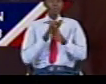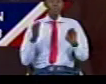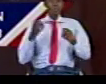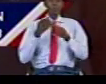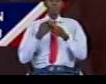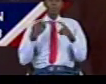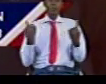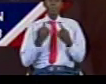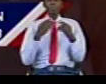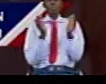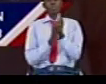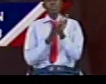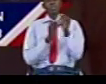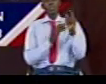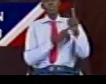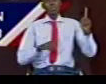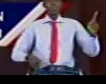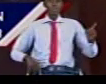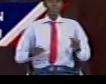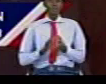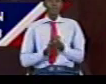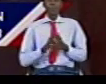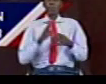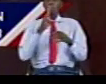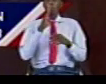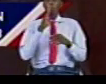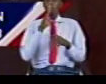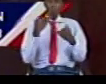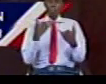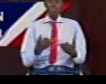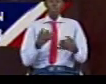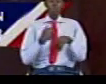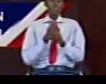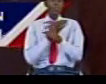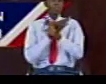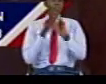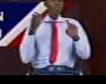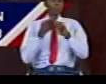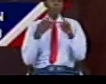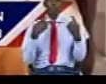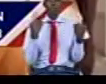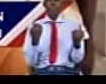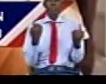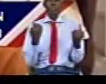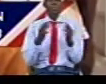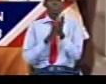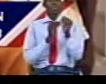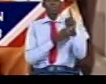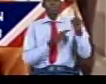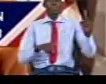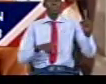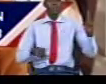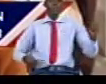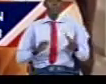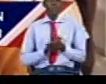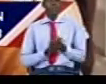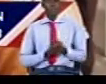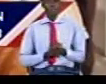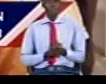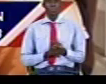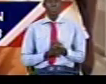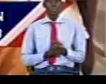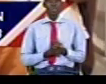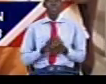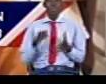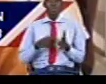Praise the Lord. Hallelujah. Being made free from sin. I said, praise the Lord. Hallelujah. This is